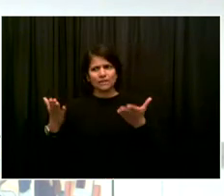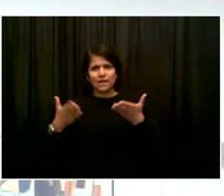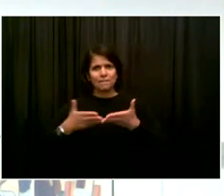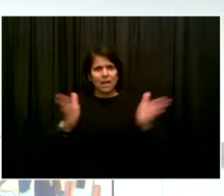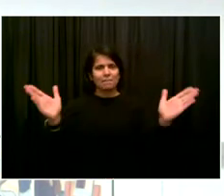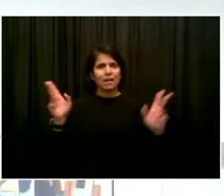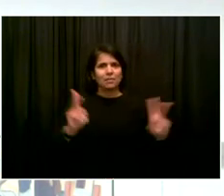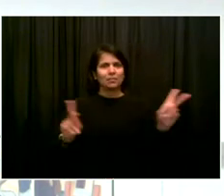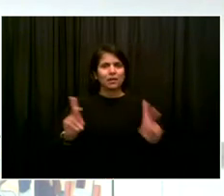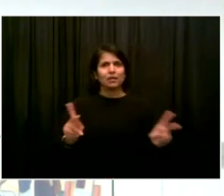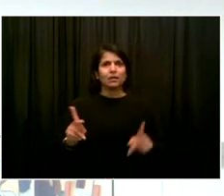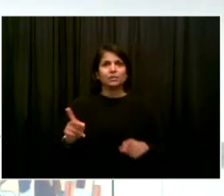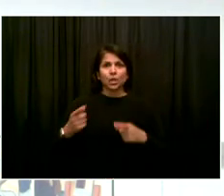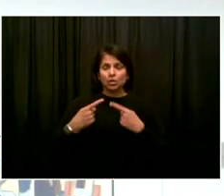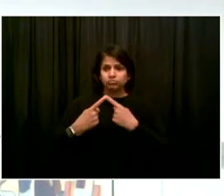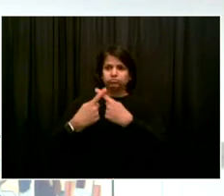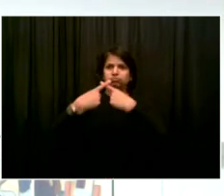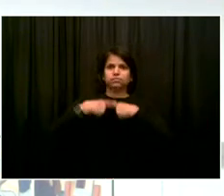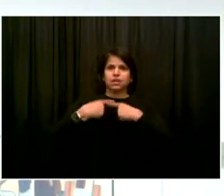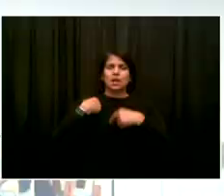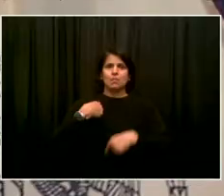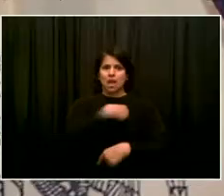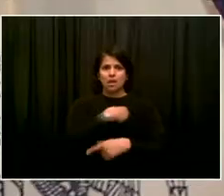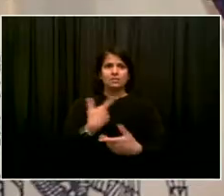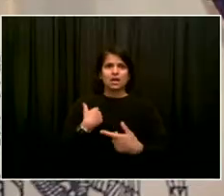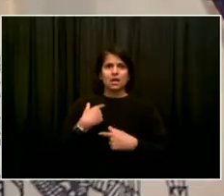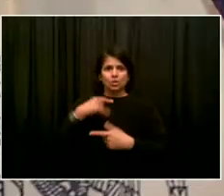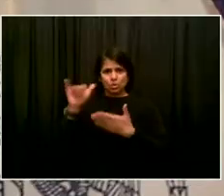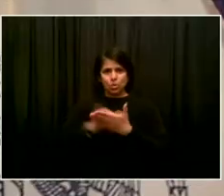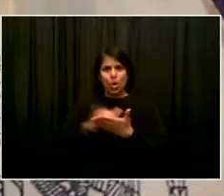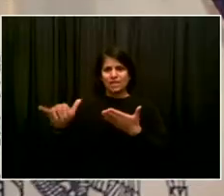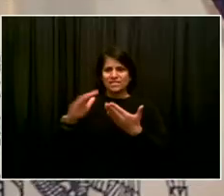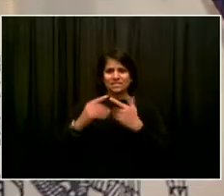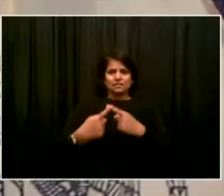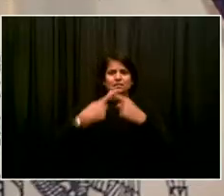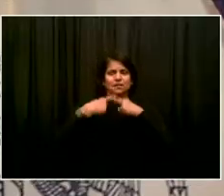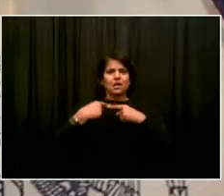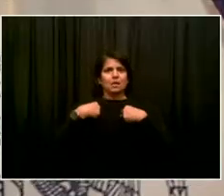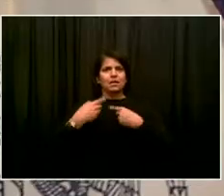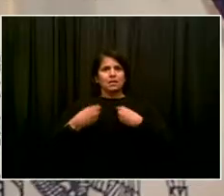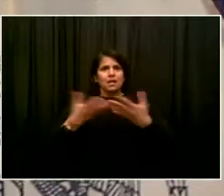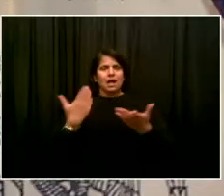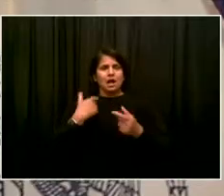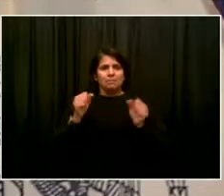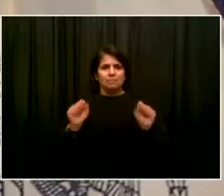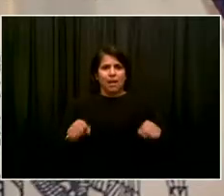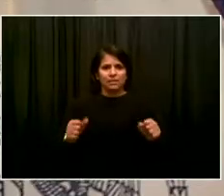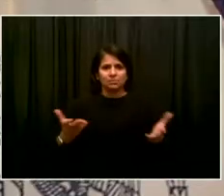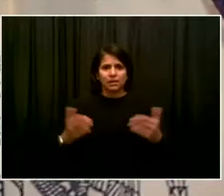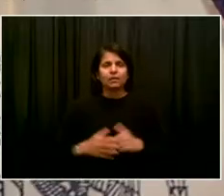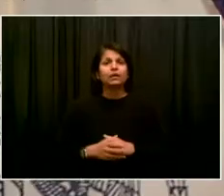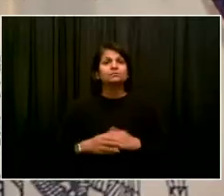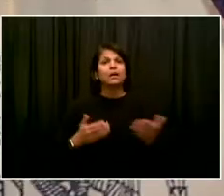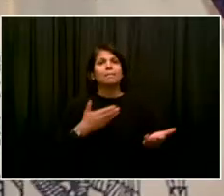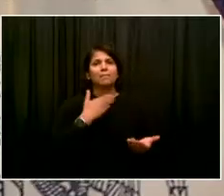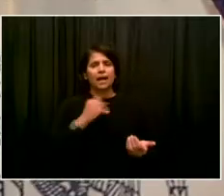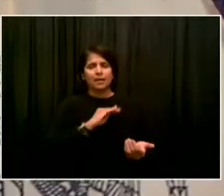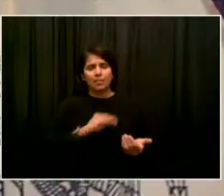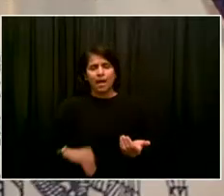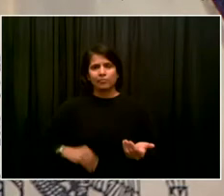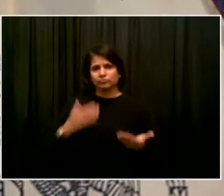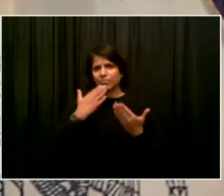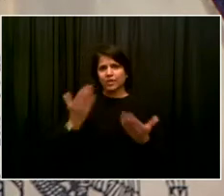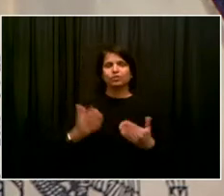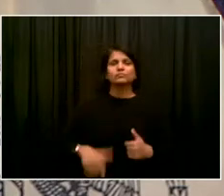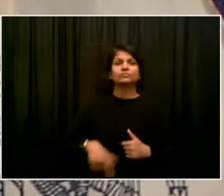serving the city to the best of our ability. Thank you. Thank you. Go ahead, Katie. Thanks. I don't think Dr. Choksi